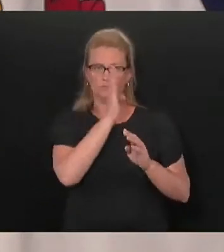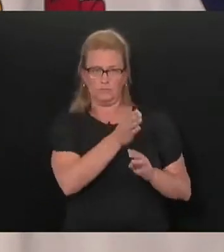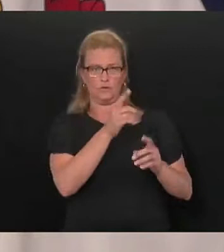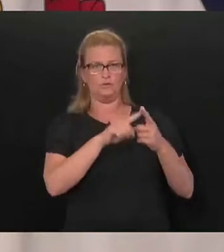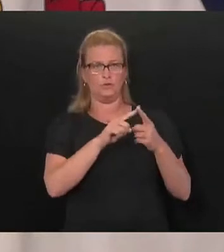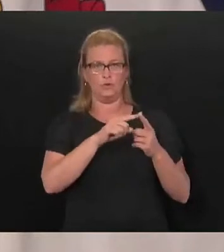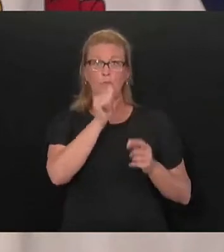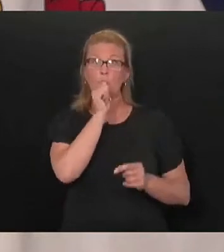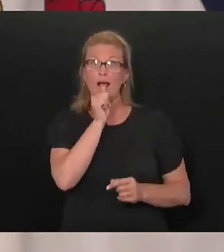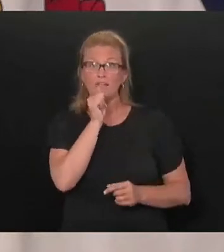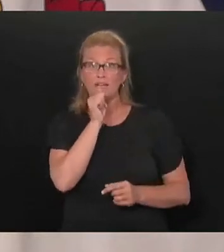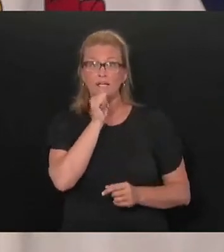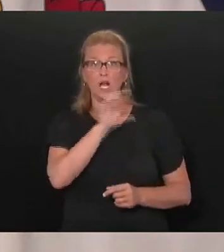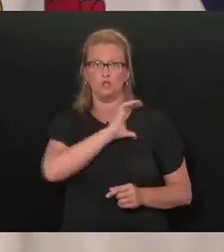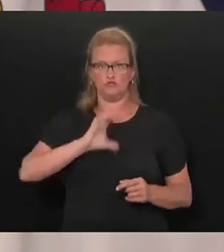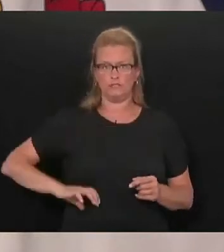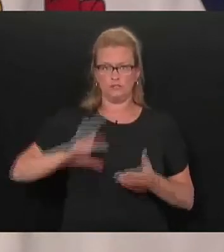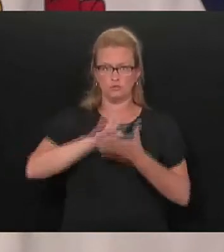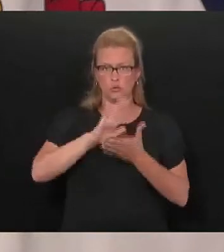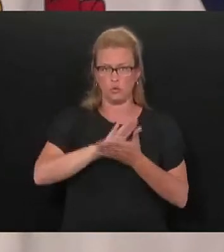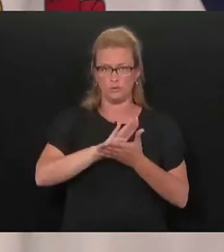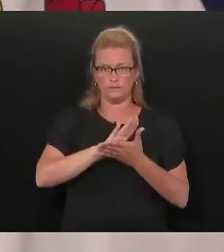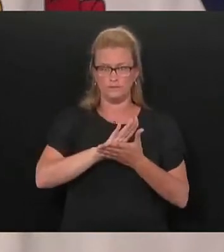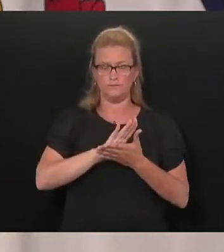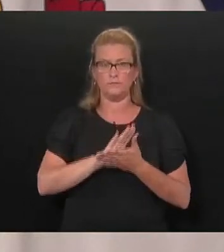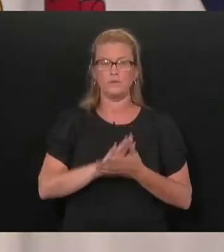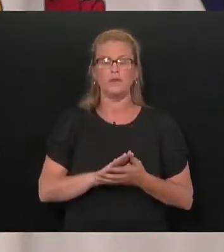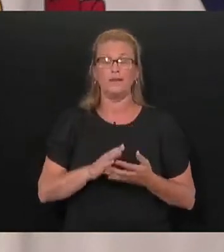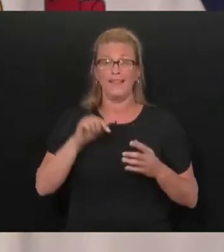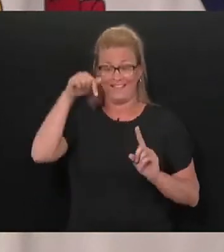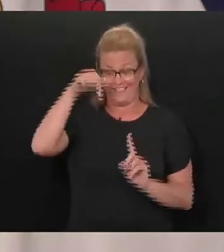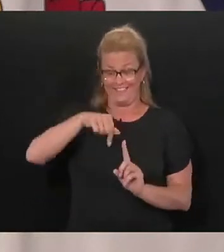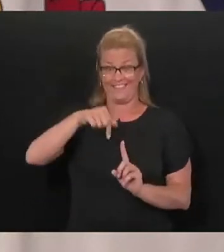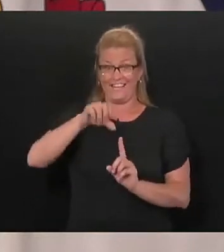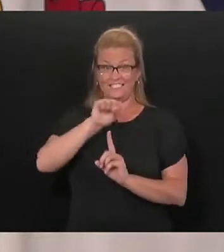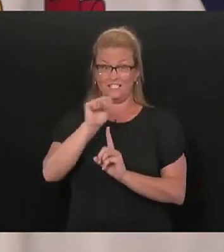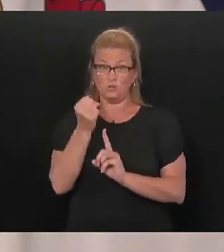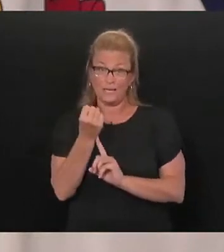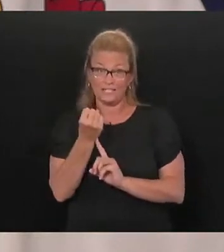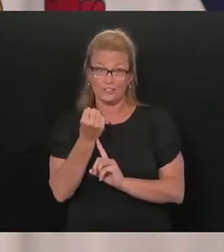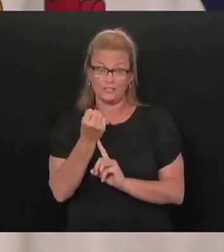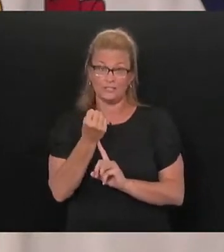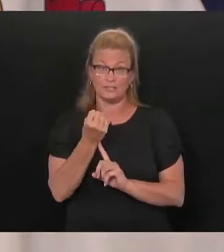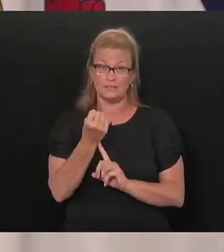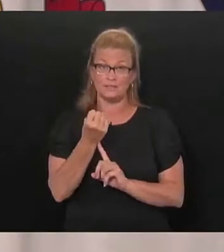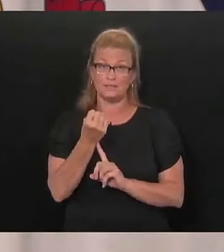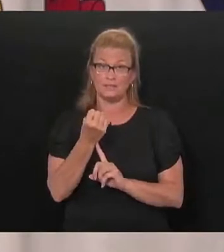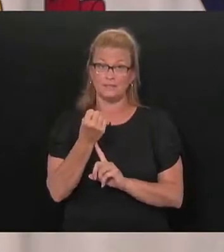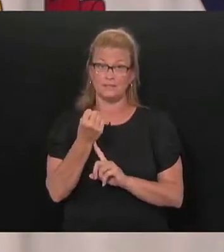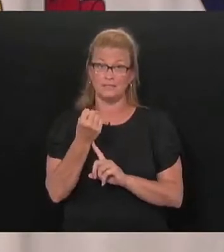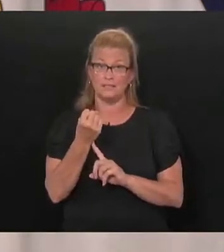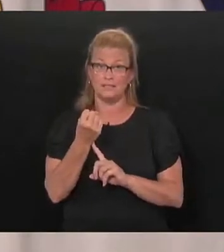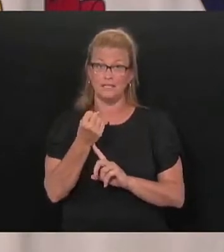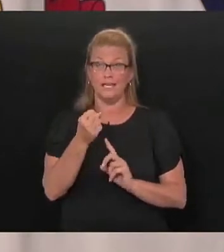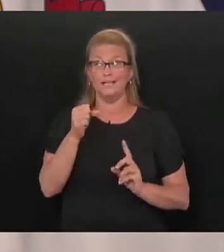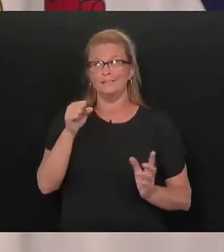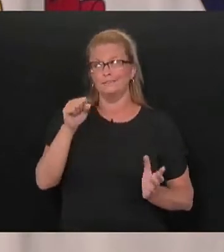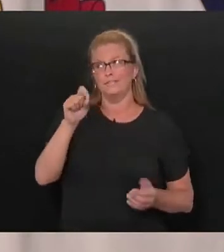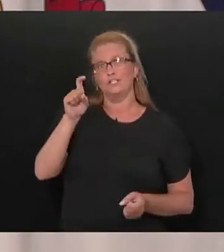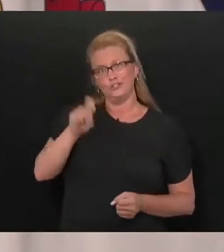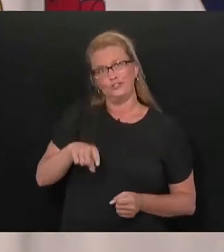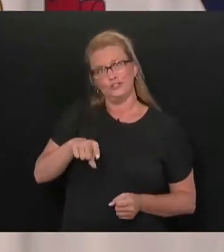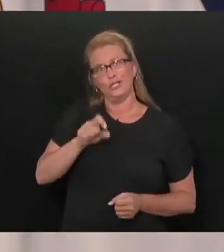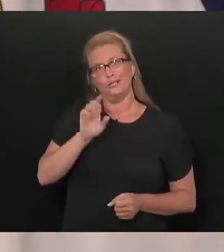I want you to know that in this situation, at least in this situation, as should be in